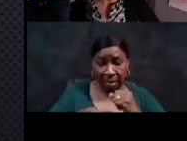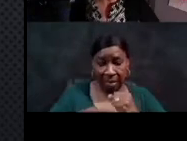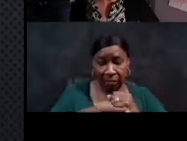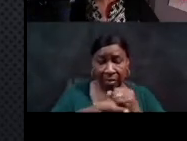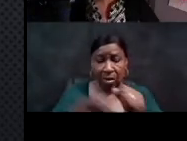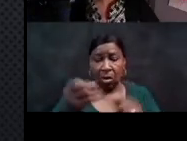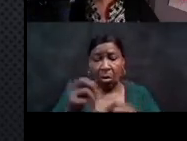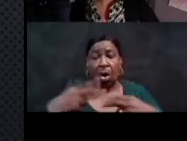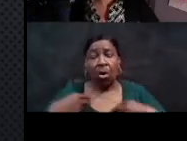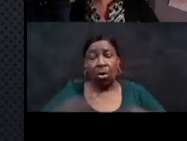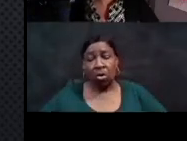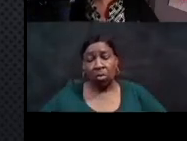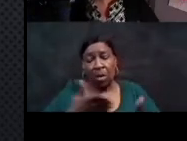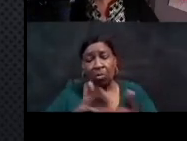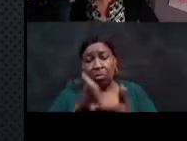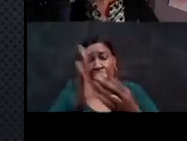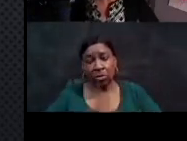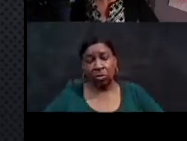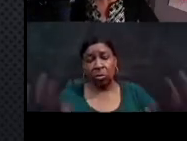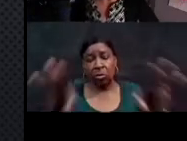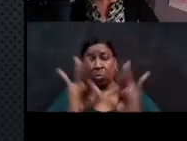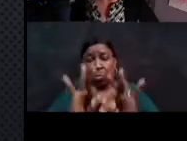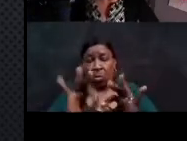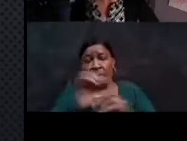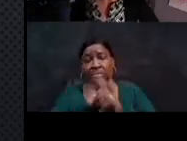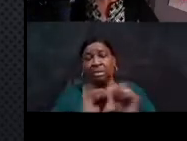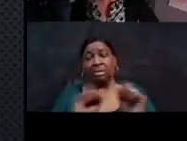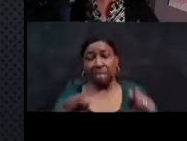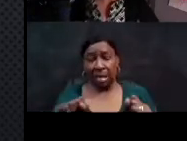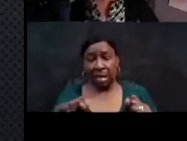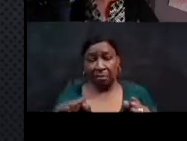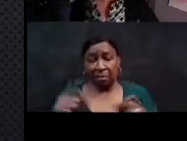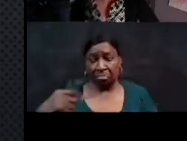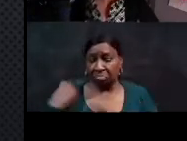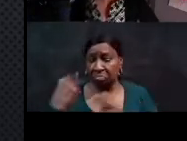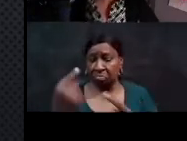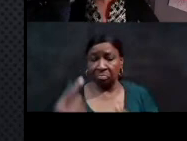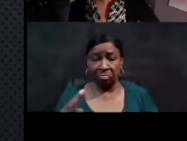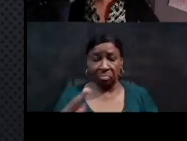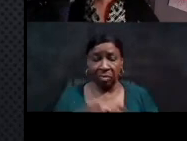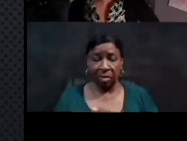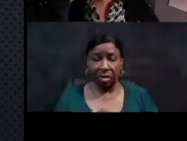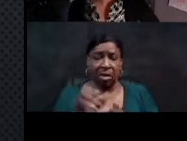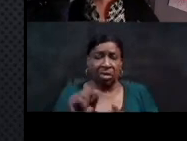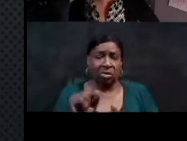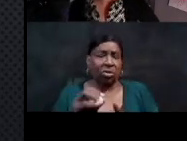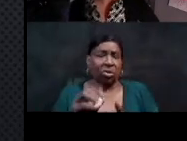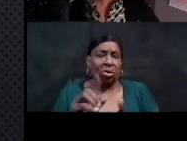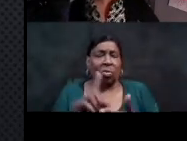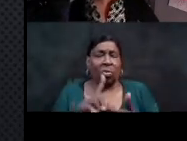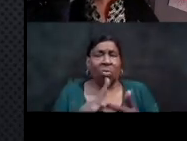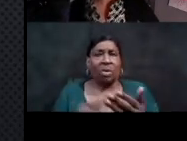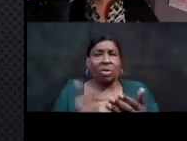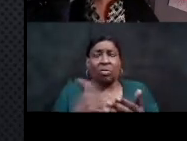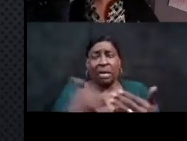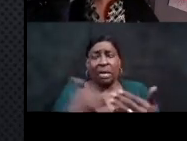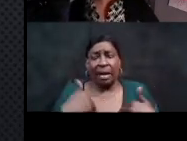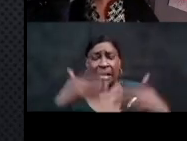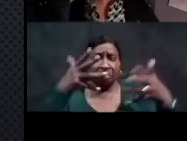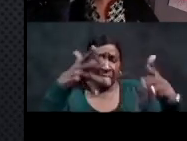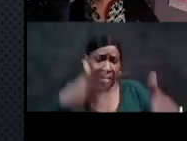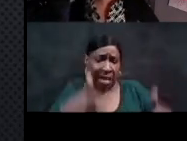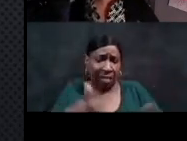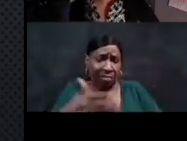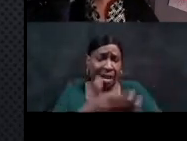worth preserving, as Hannah Arendt and others argued over the years. So what are we left with in the kind of